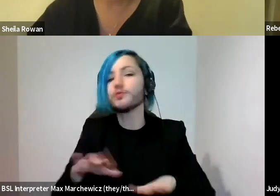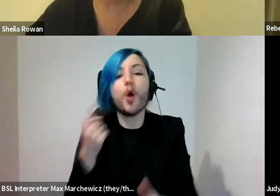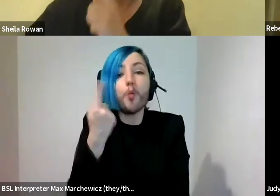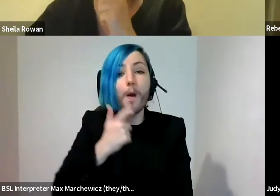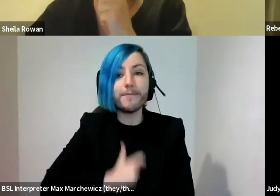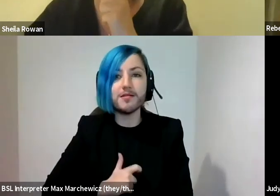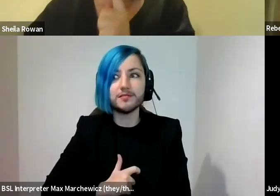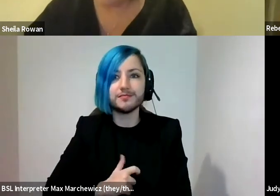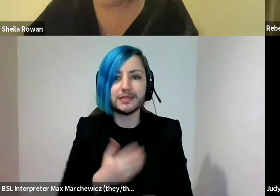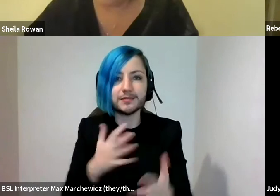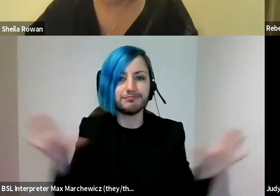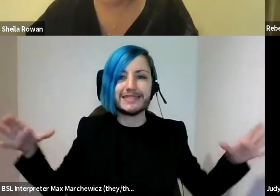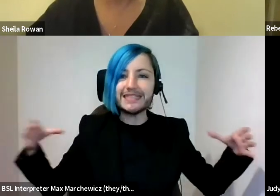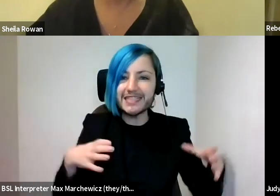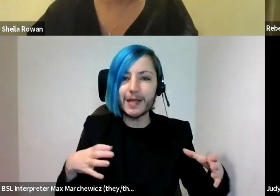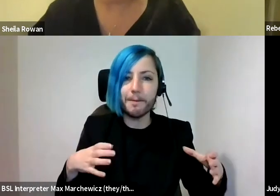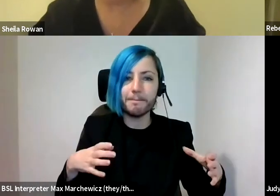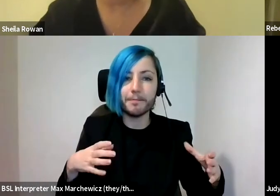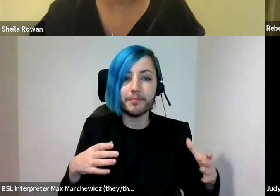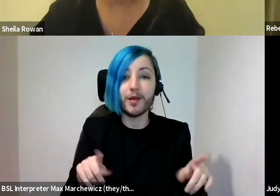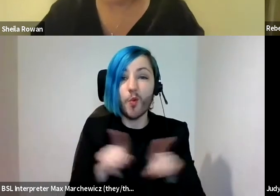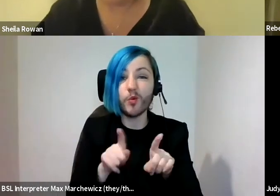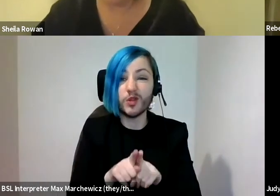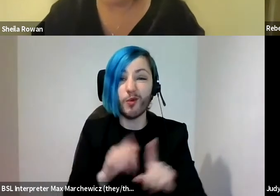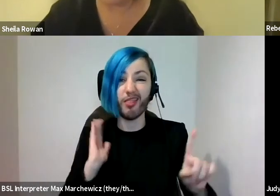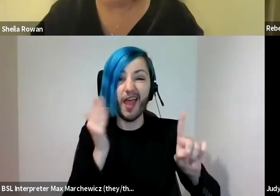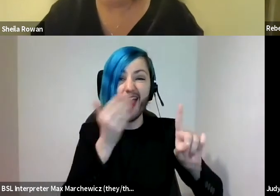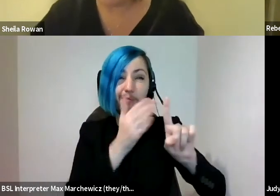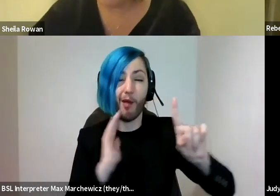team with a really big aim,